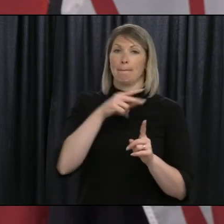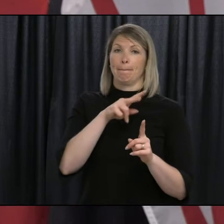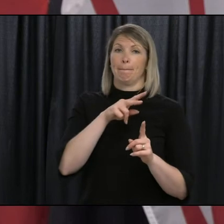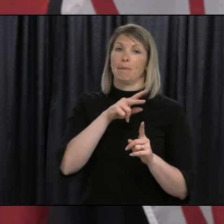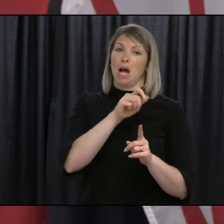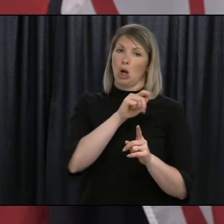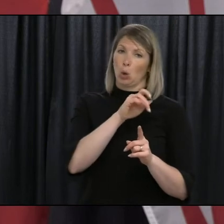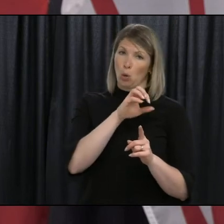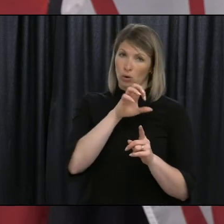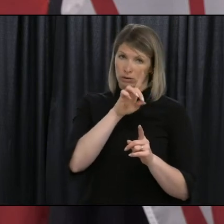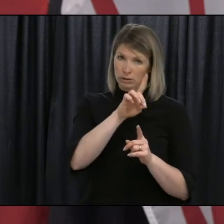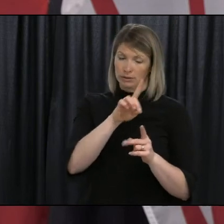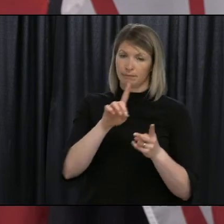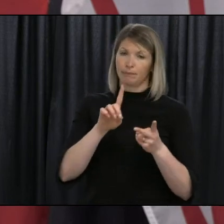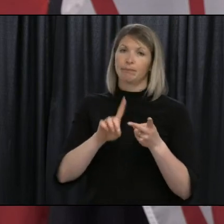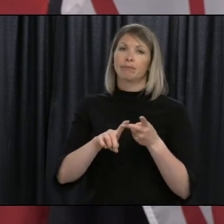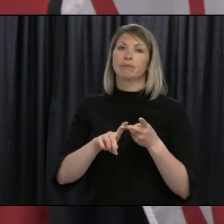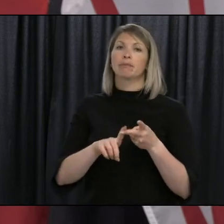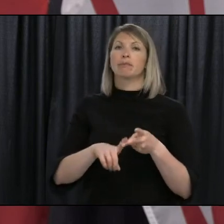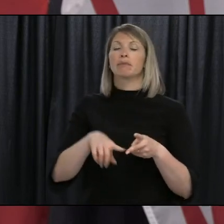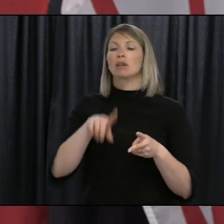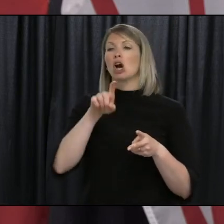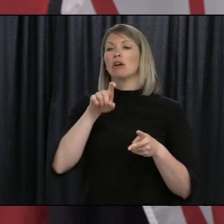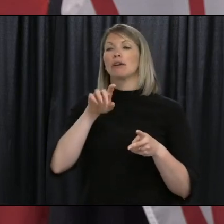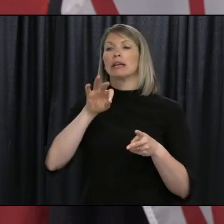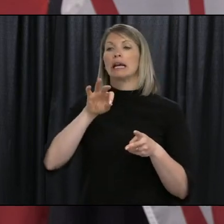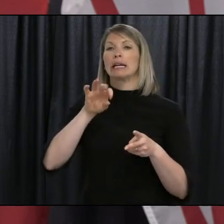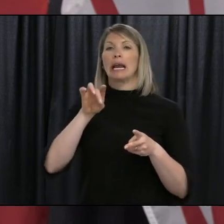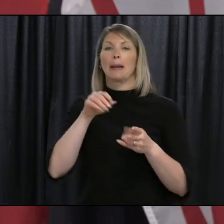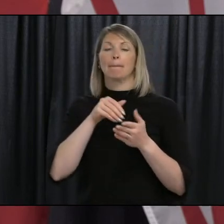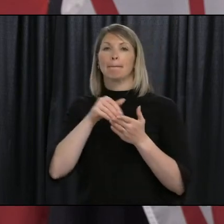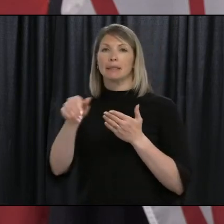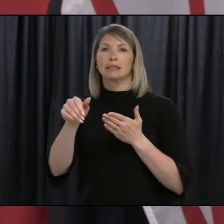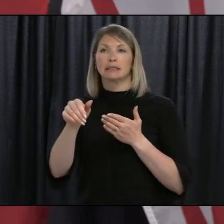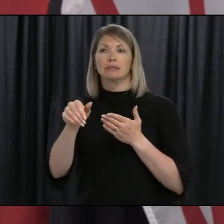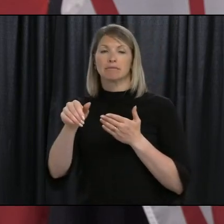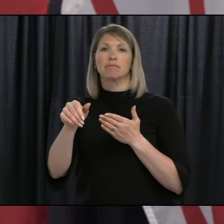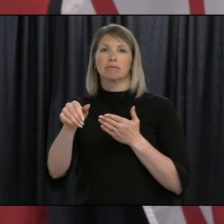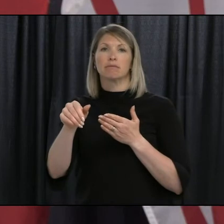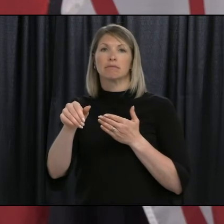provincial taxes, and $198 million in other